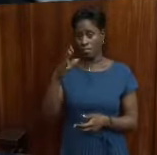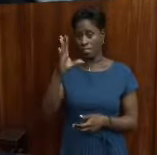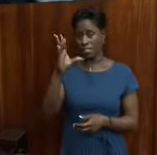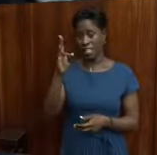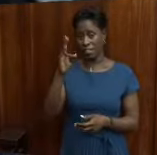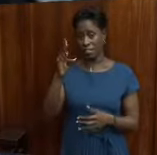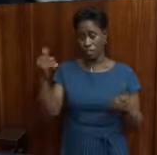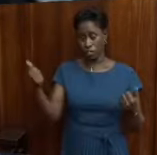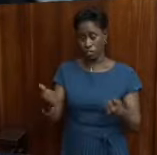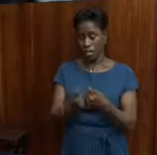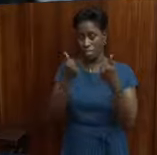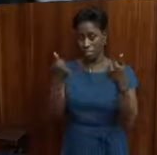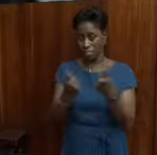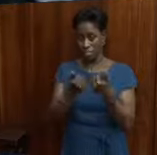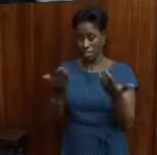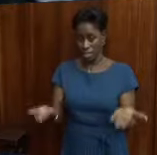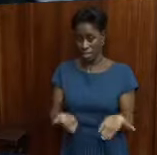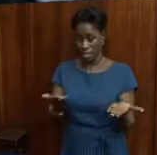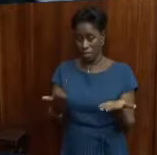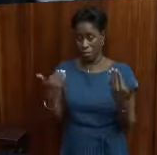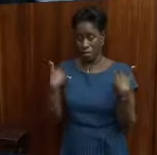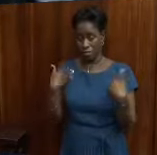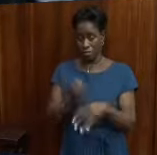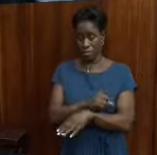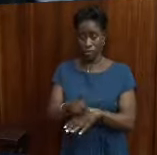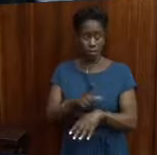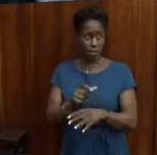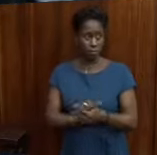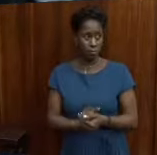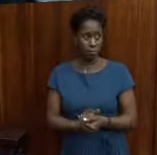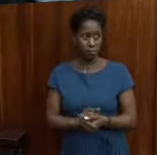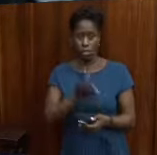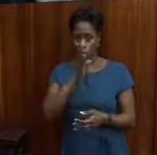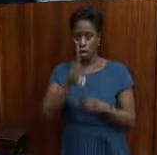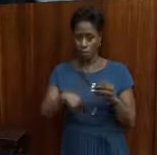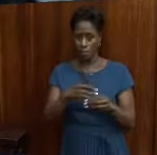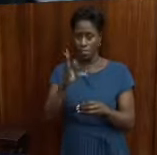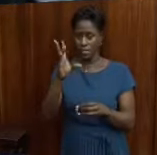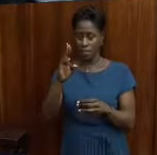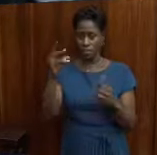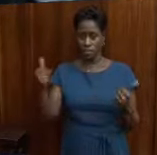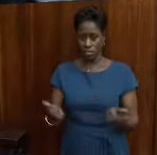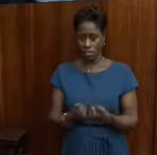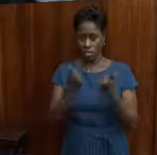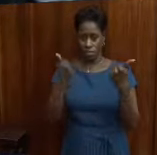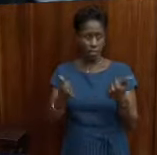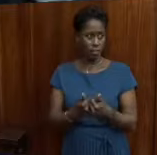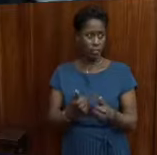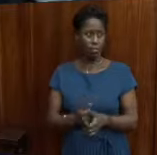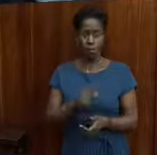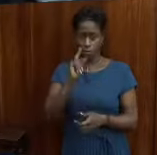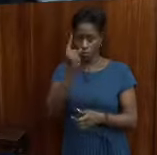confronting St. Lucia as a small, open, and vulnerable island state with minimal natural resources. 1,